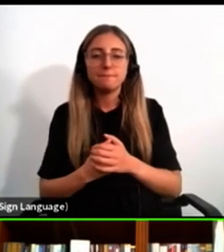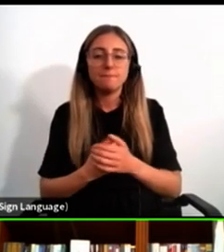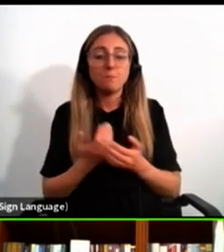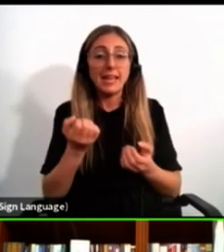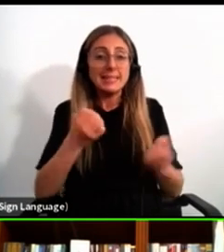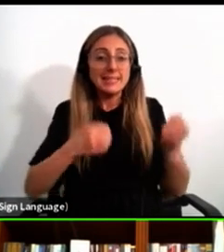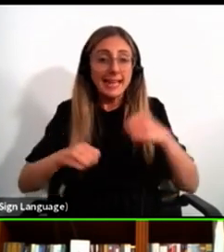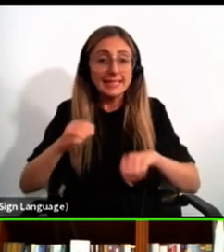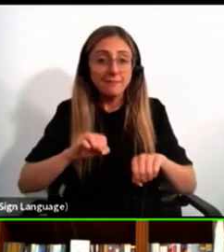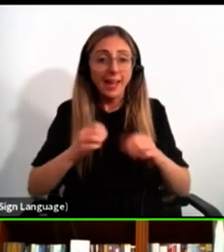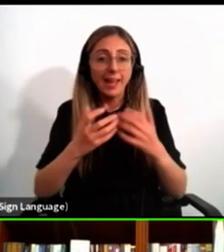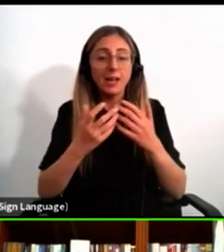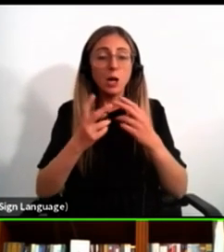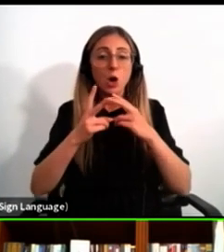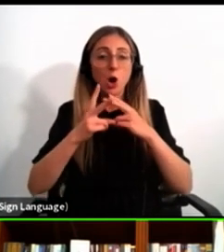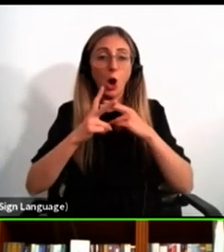scientific research